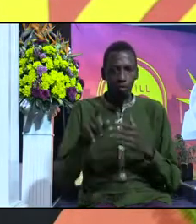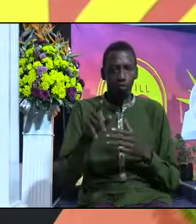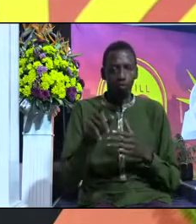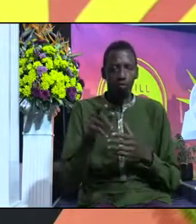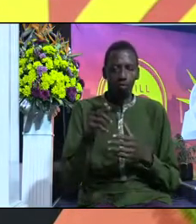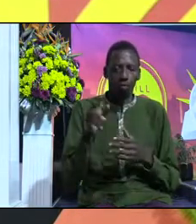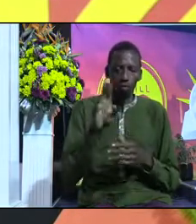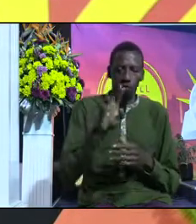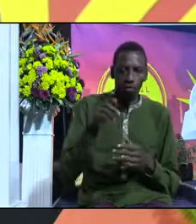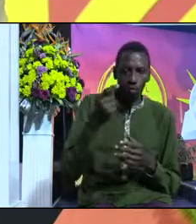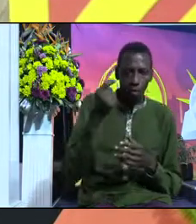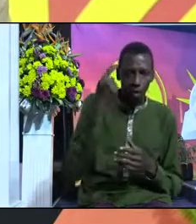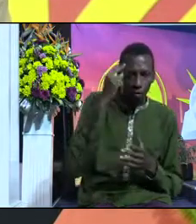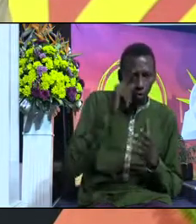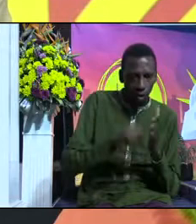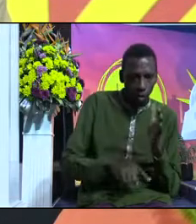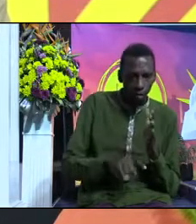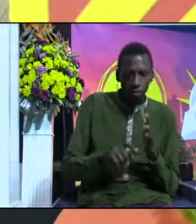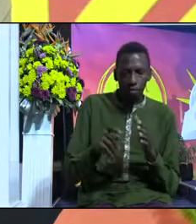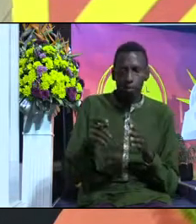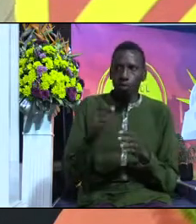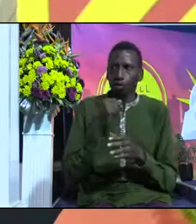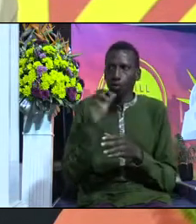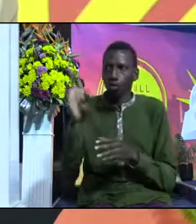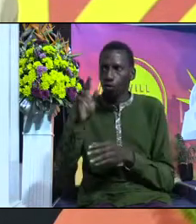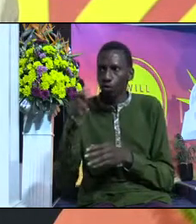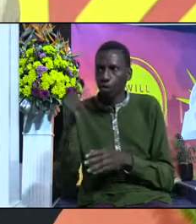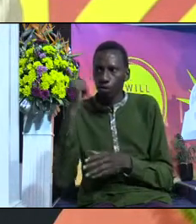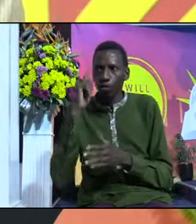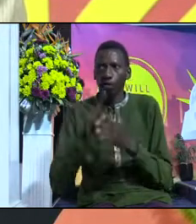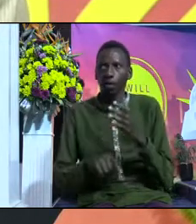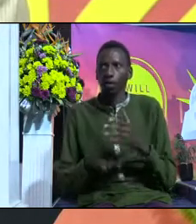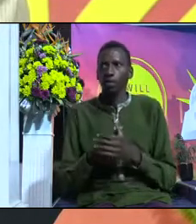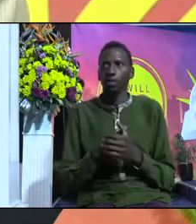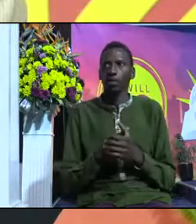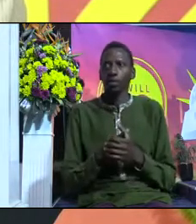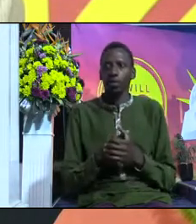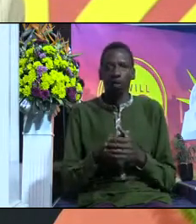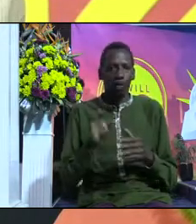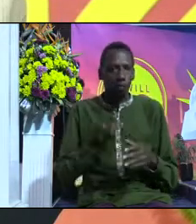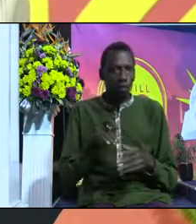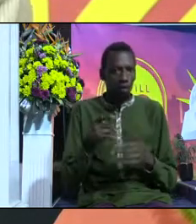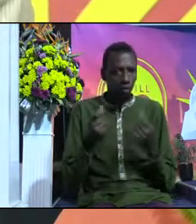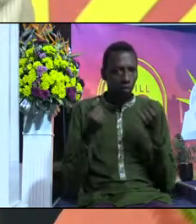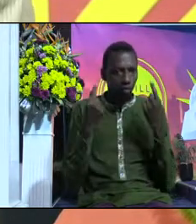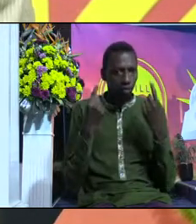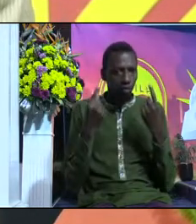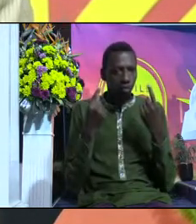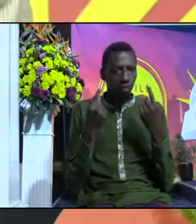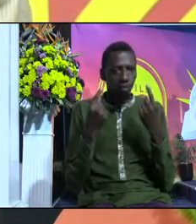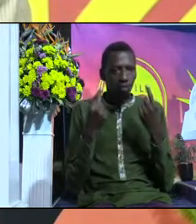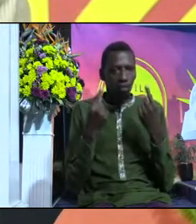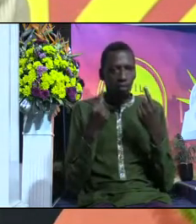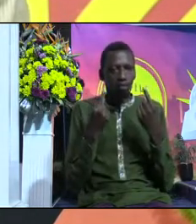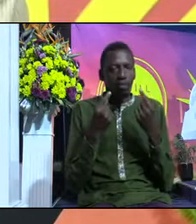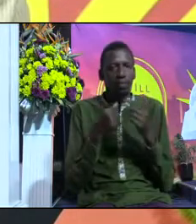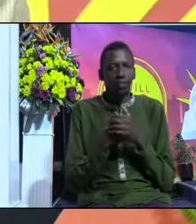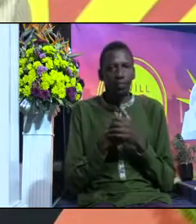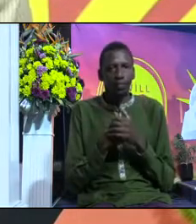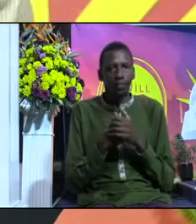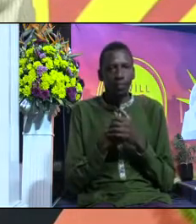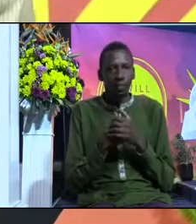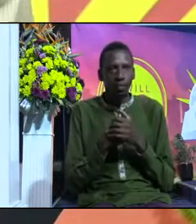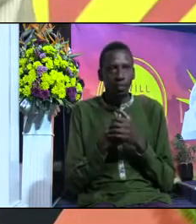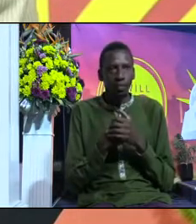and what you don't spend. Does that sound familiar, ladies? You're all quiet. You're not going to get into trouble. You tell